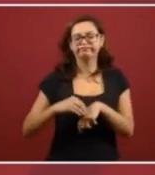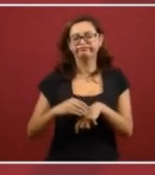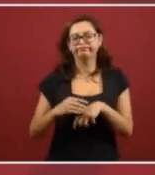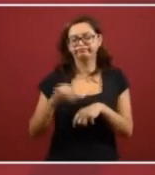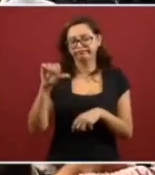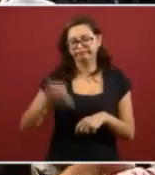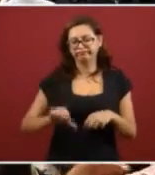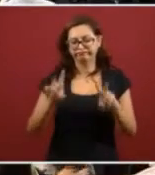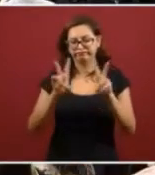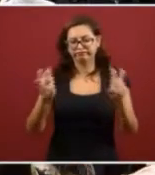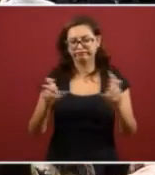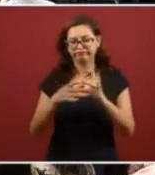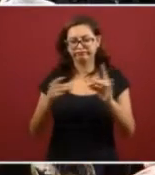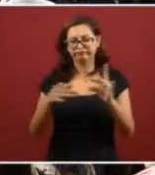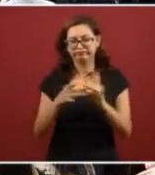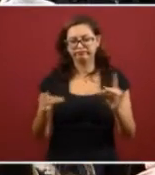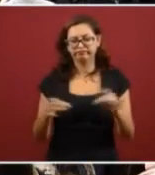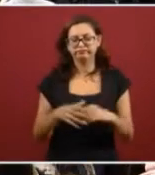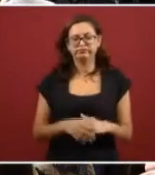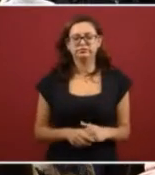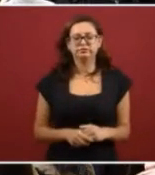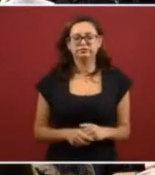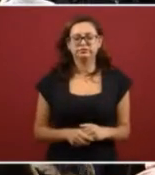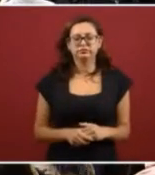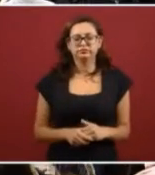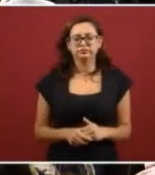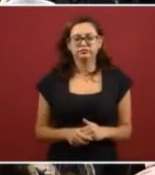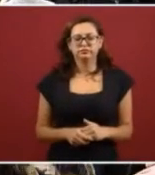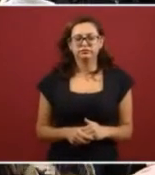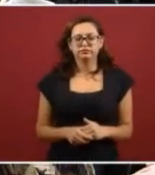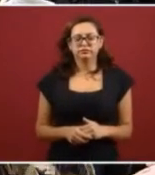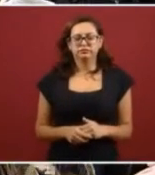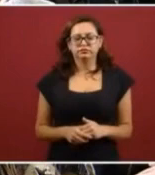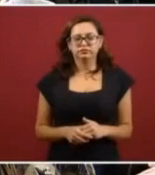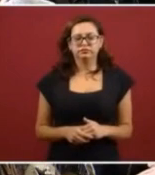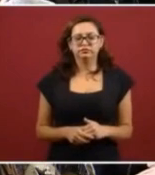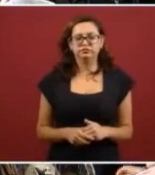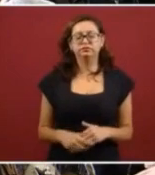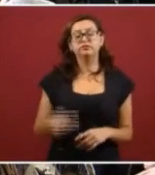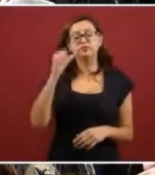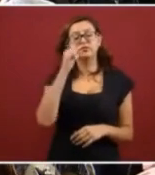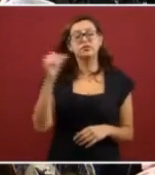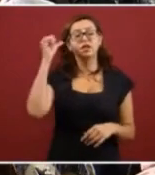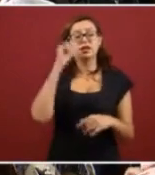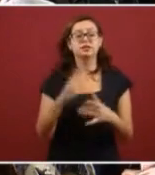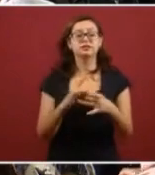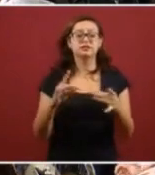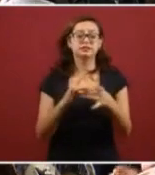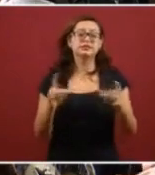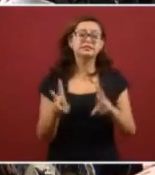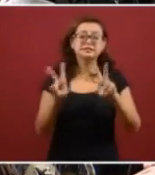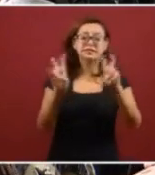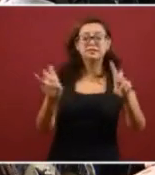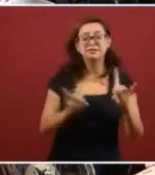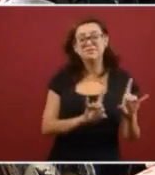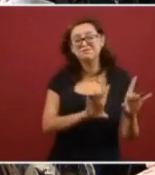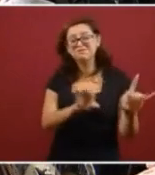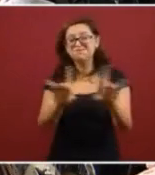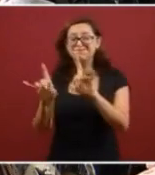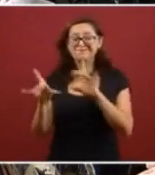que yesterday we spoke about se trata de that it situaciones was, muy especiales that was special